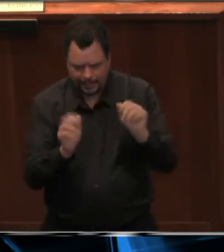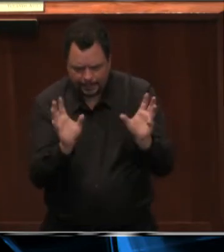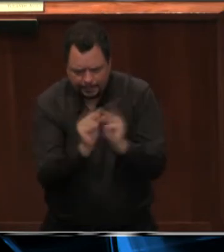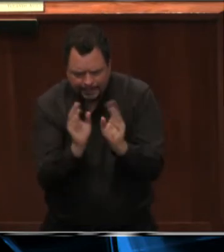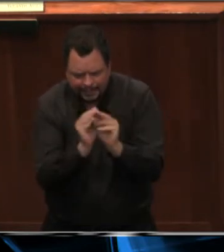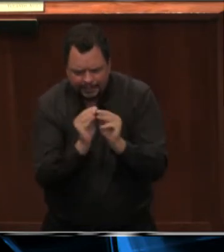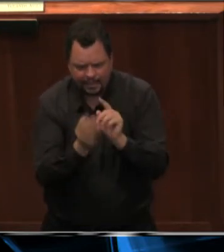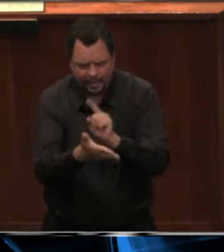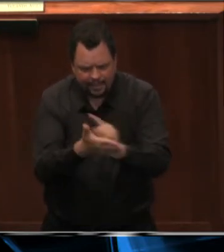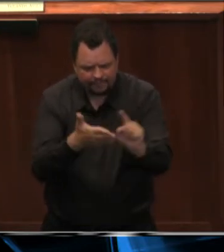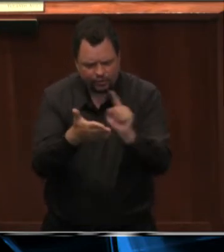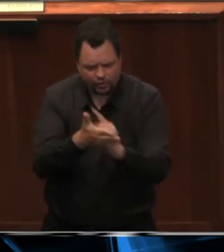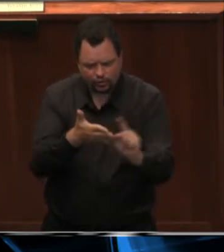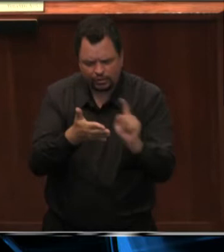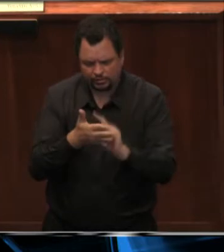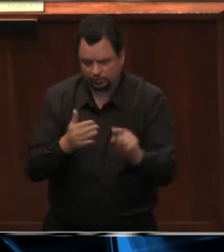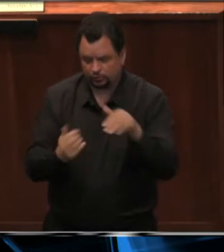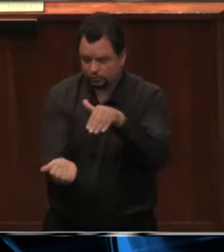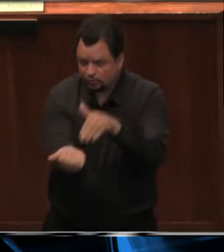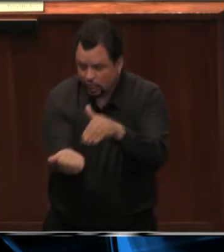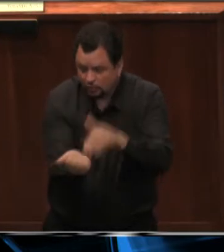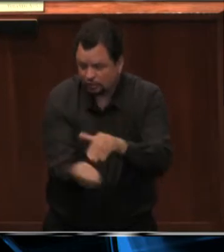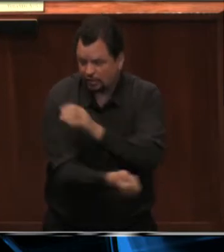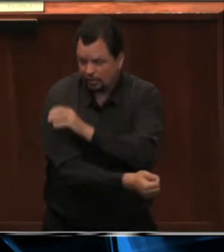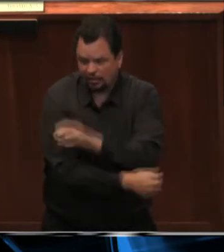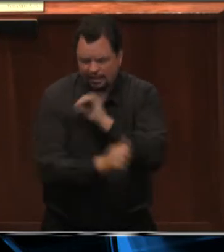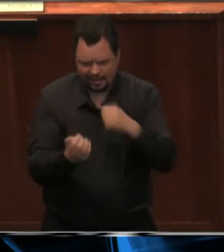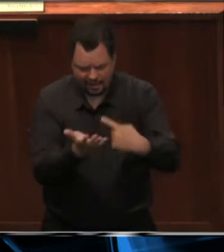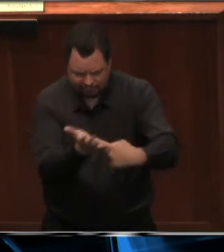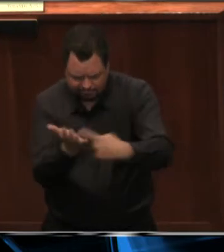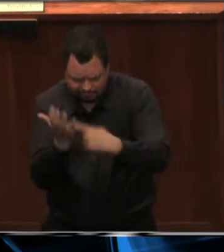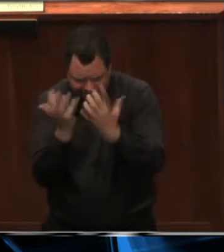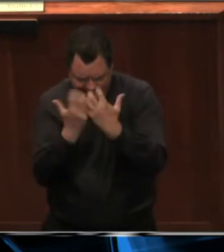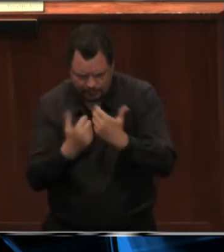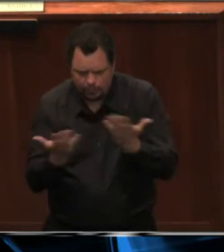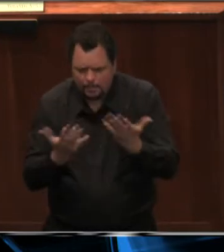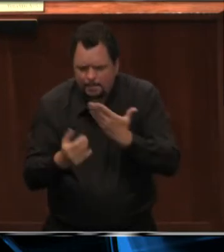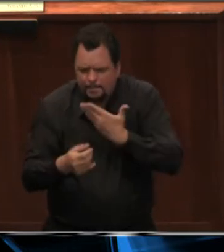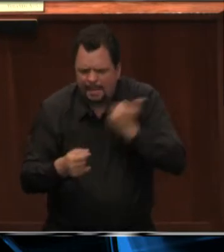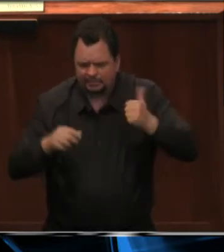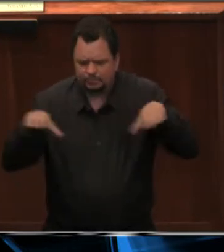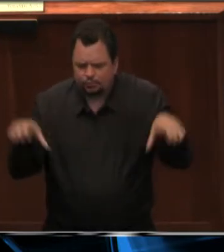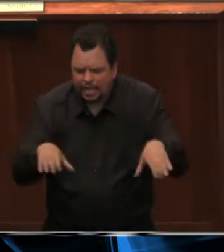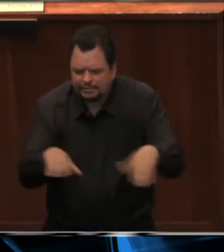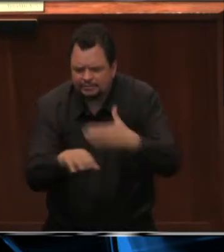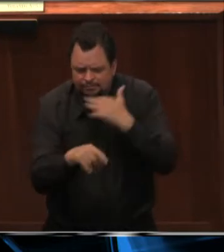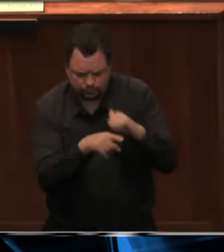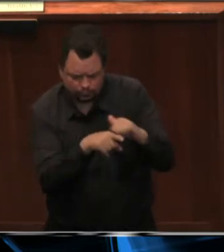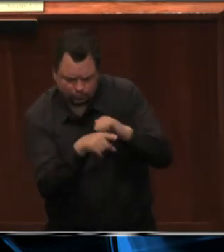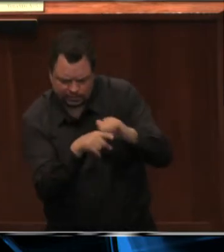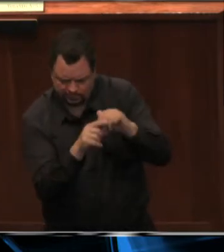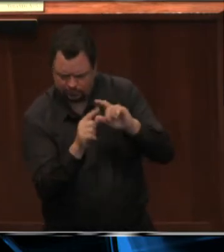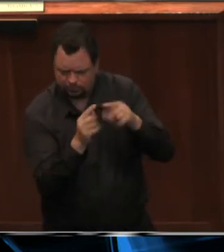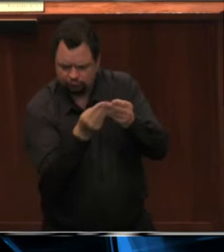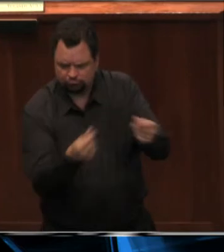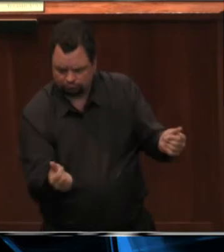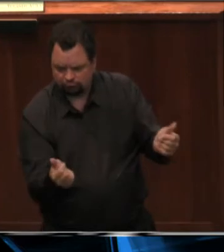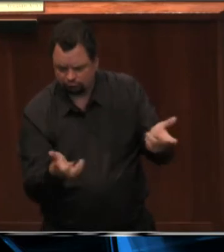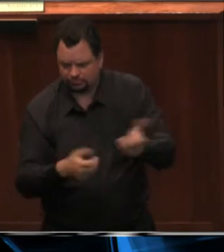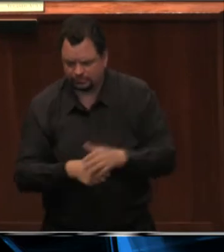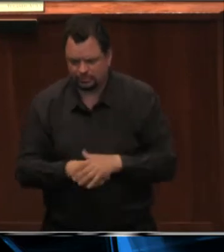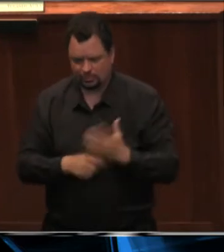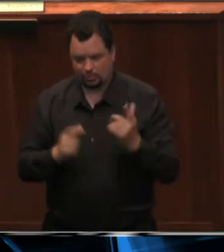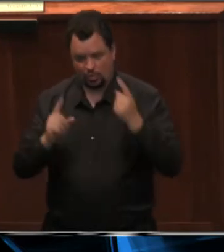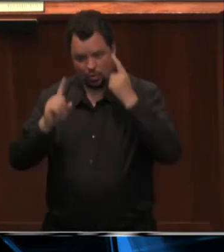speaking around best practice and the screening of all of these others, and then capitalizing on vaccination to minimize potentially